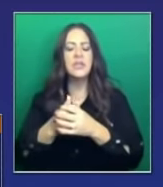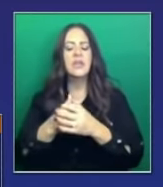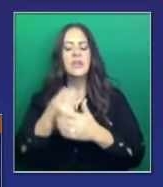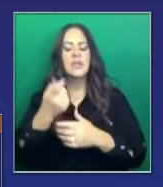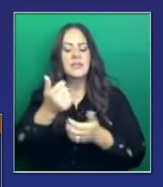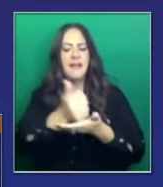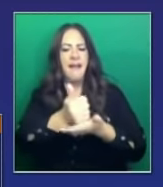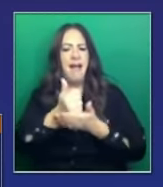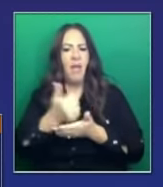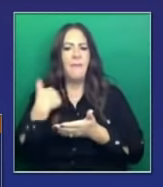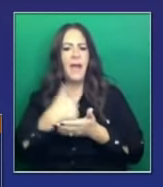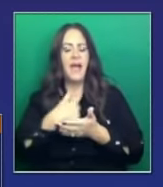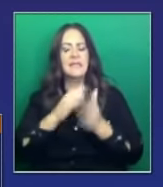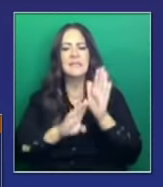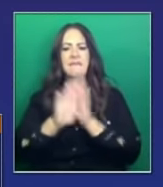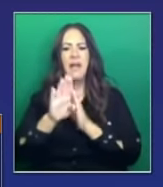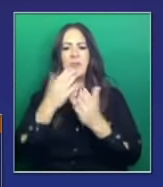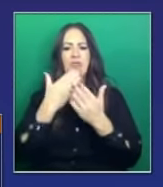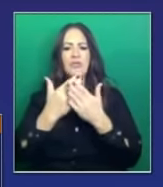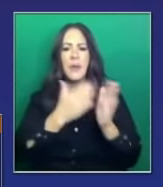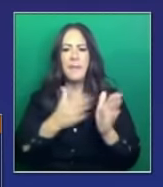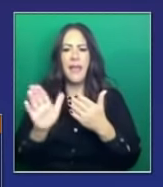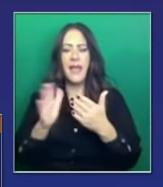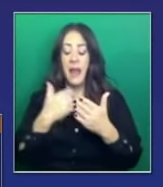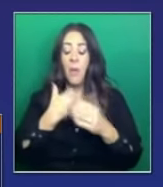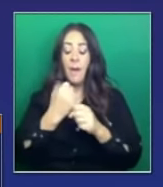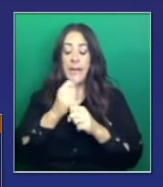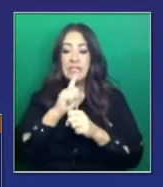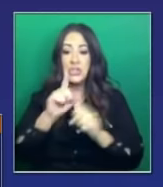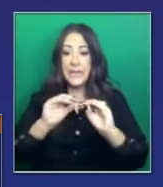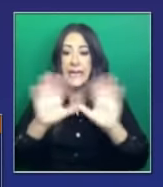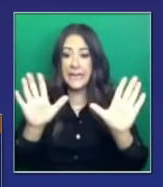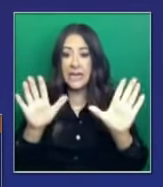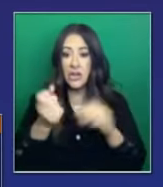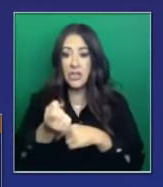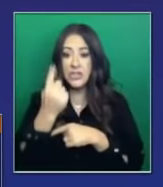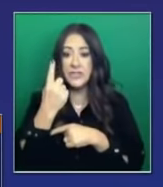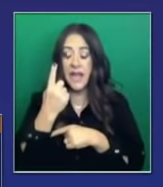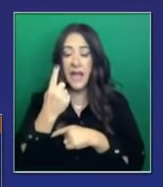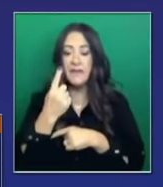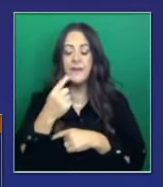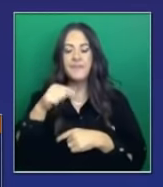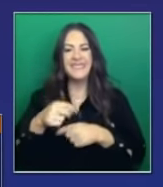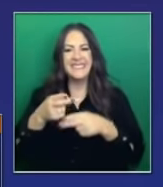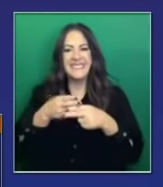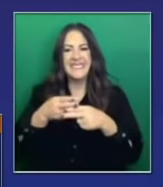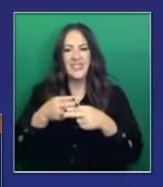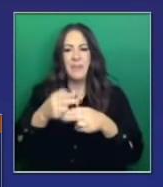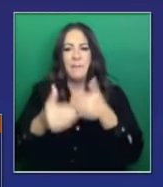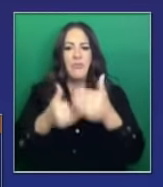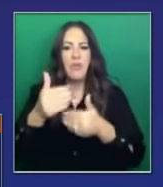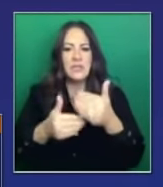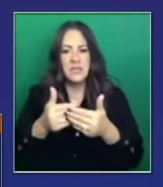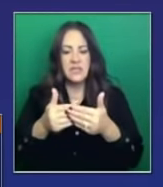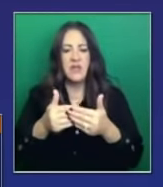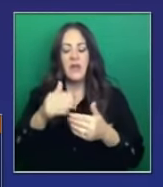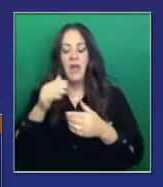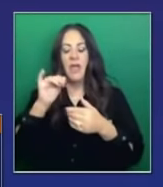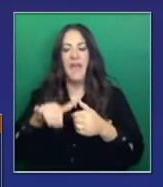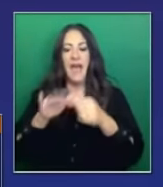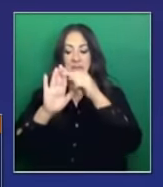of this plan. And I want to make this crystal clear. This is an iterative process. This is what we're putting out, but we're going to